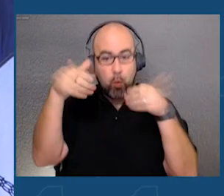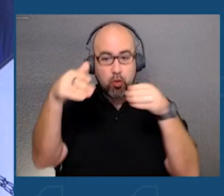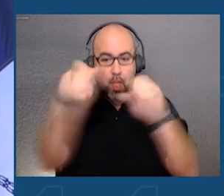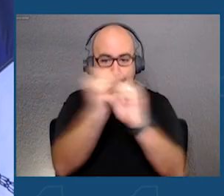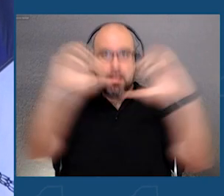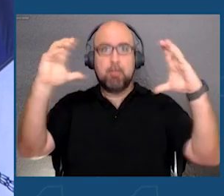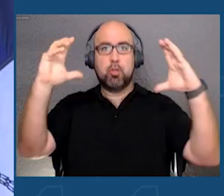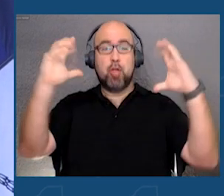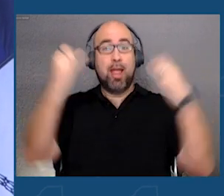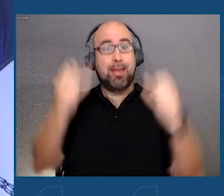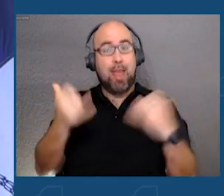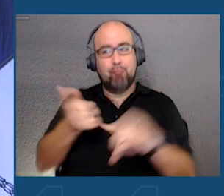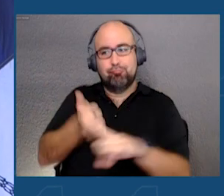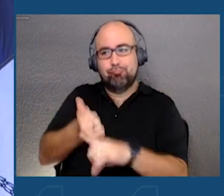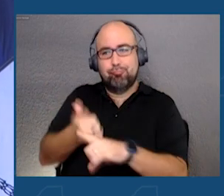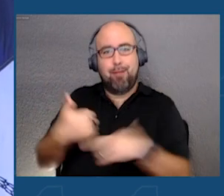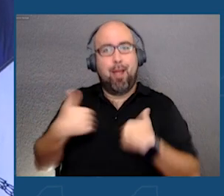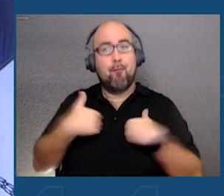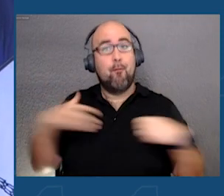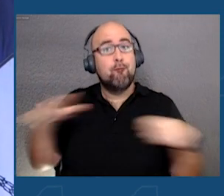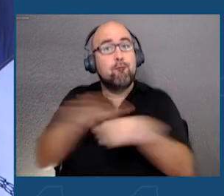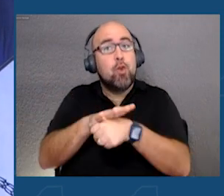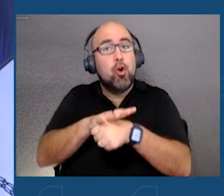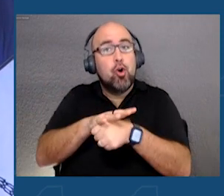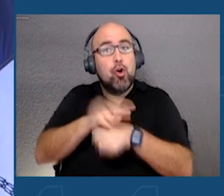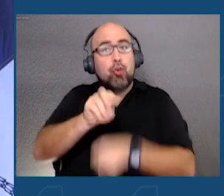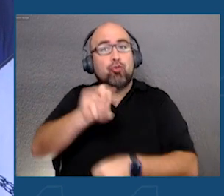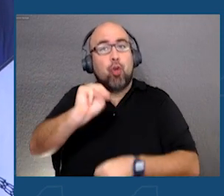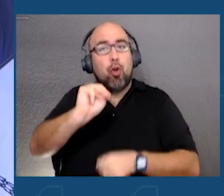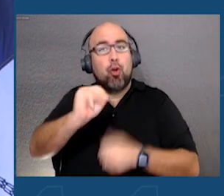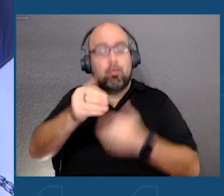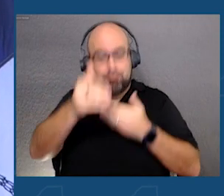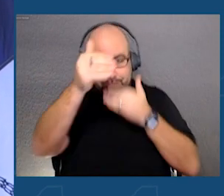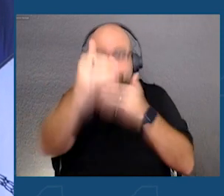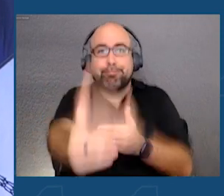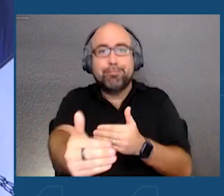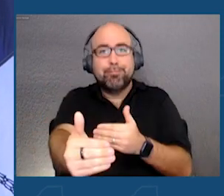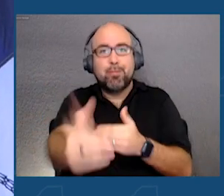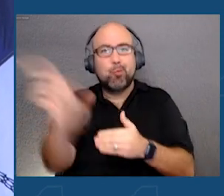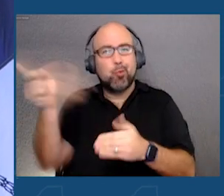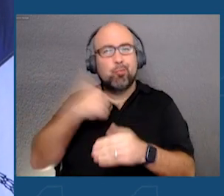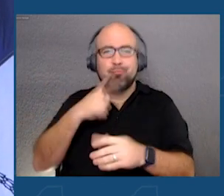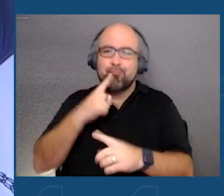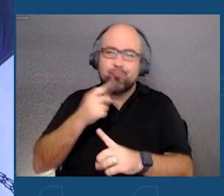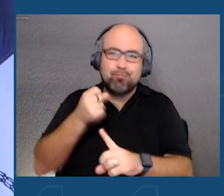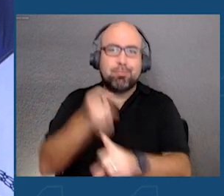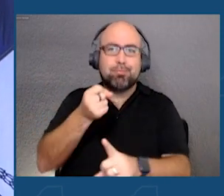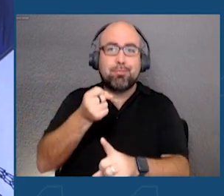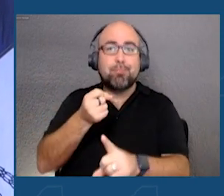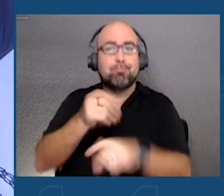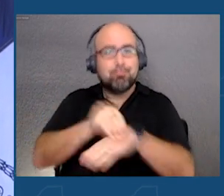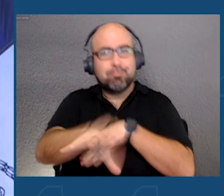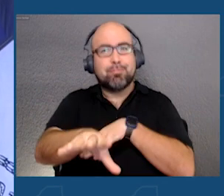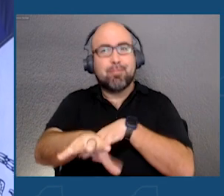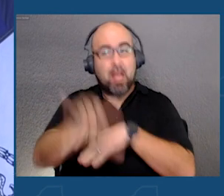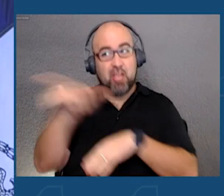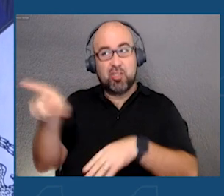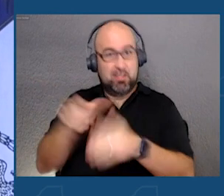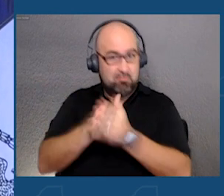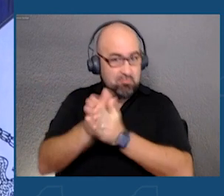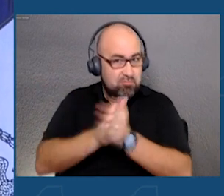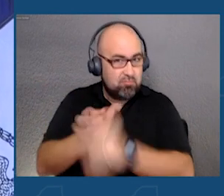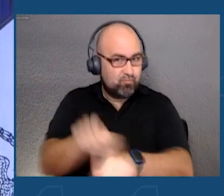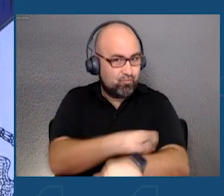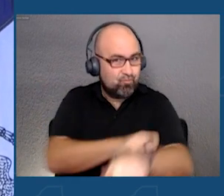has a full term ahead of her to make her mark, and she's been clear she intends to work on the hard stuff, to show us what an